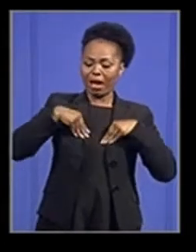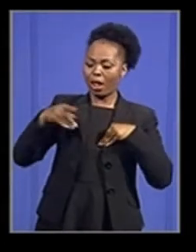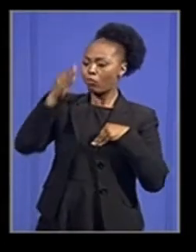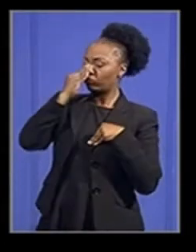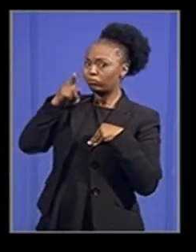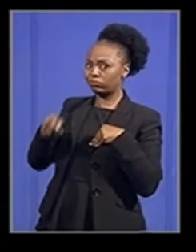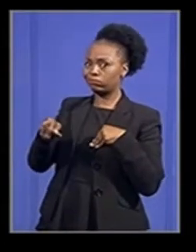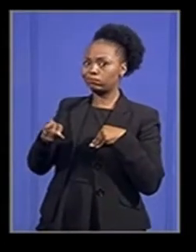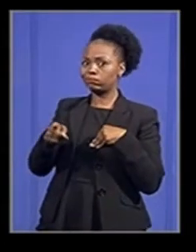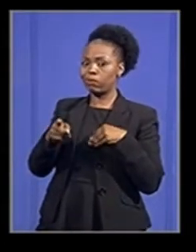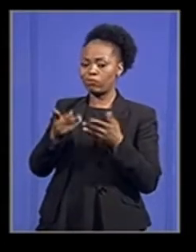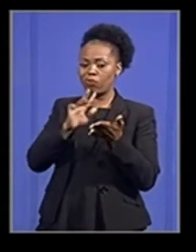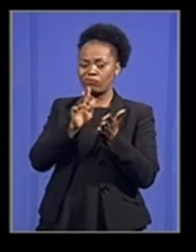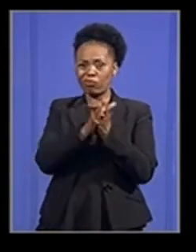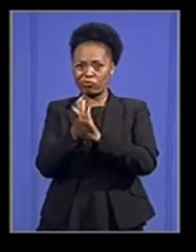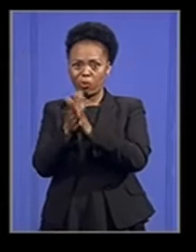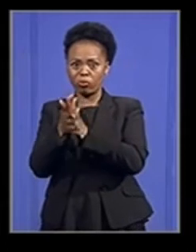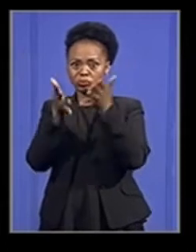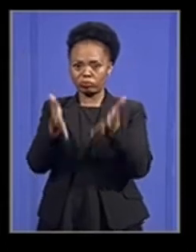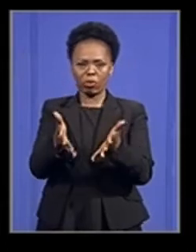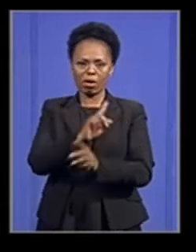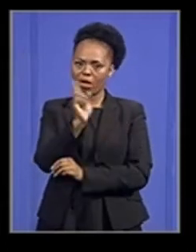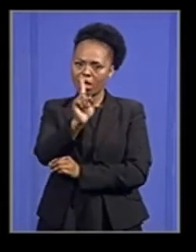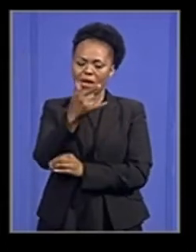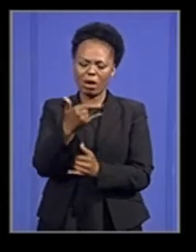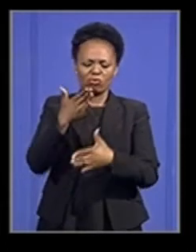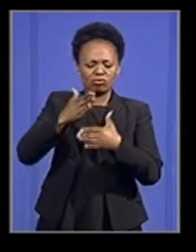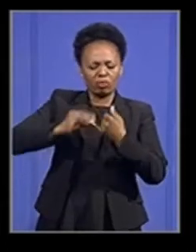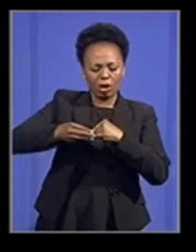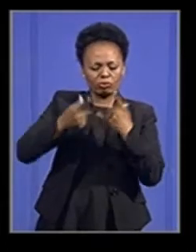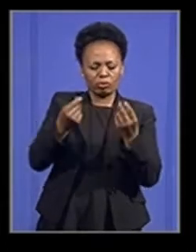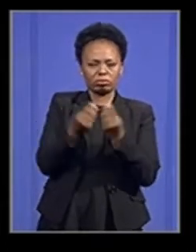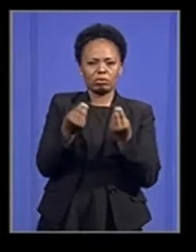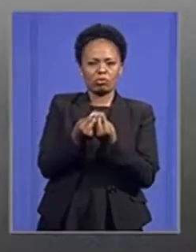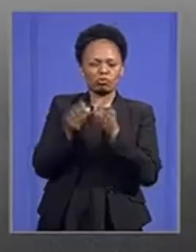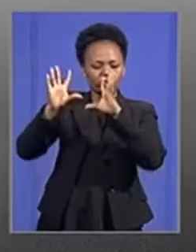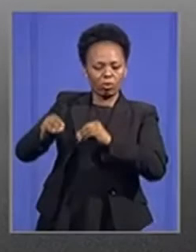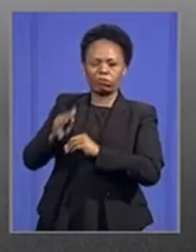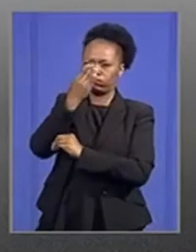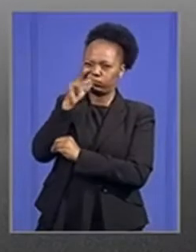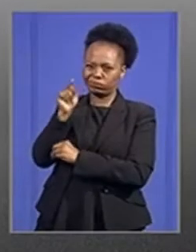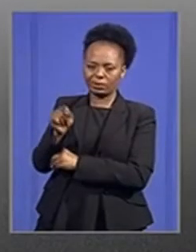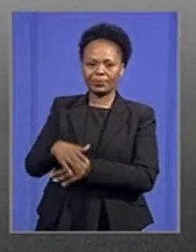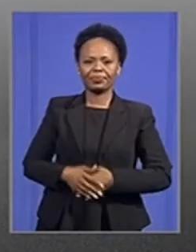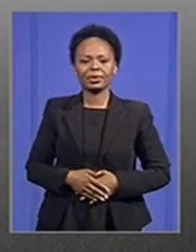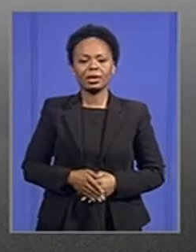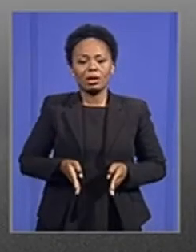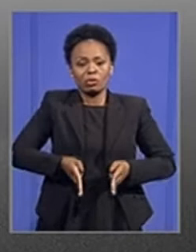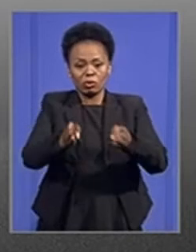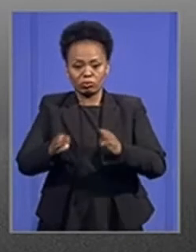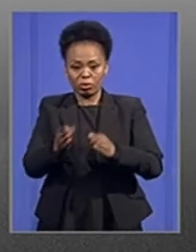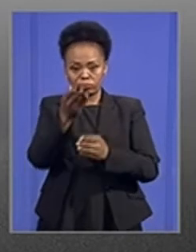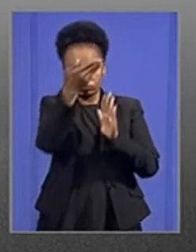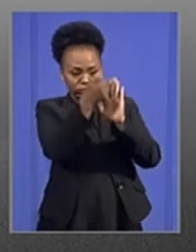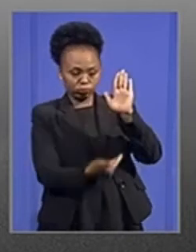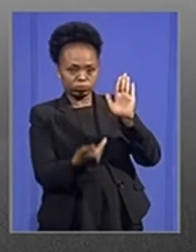with the authorities and other stakeholders to do whatever it takes to stop these criminals. Mafelo ao a tlhomamisitsweng a le kotsi